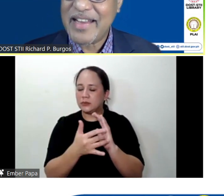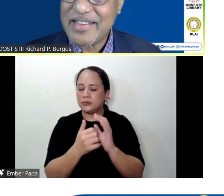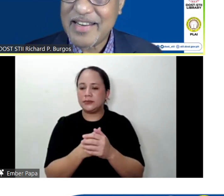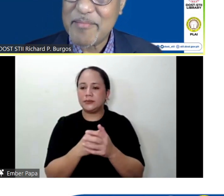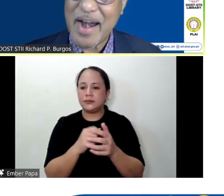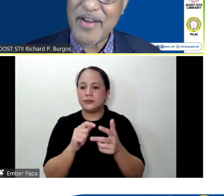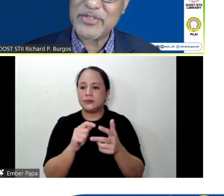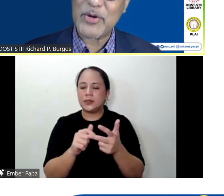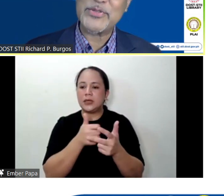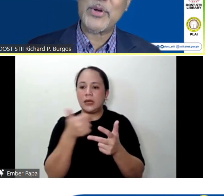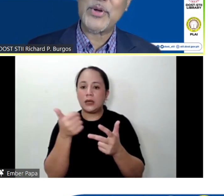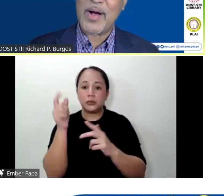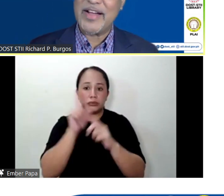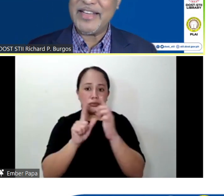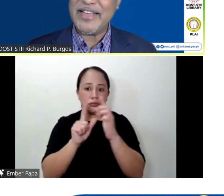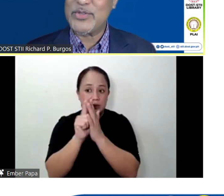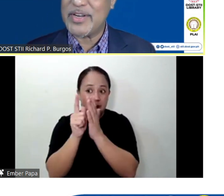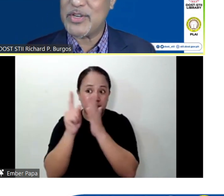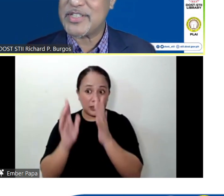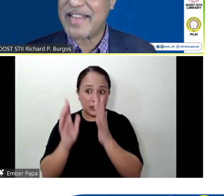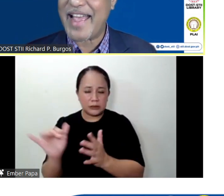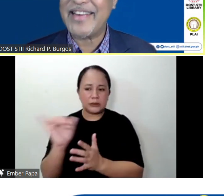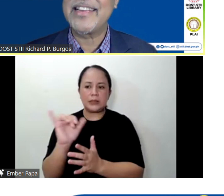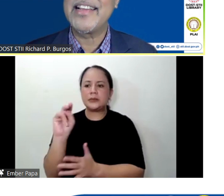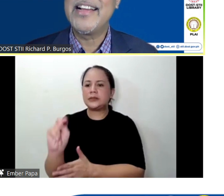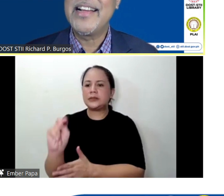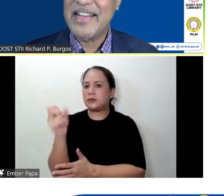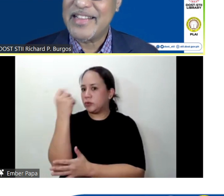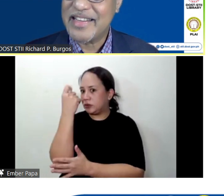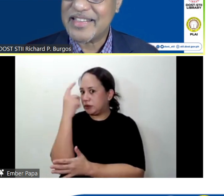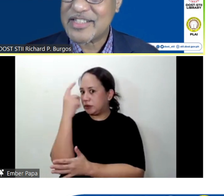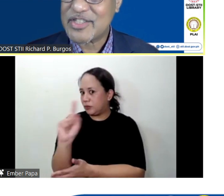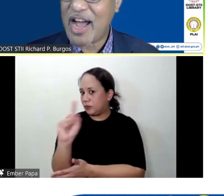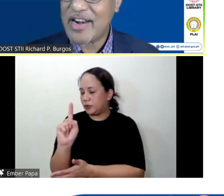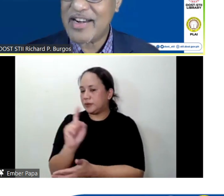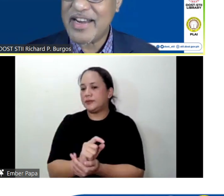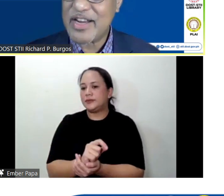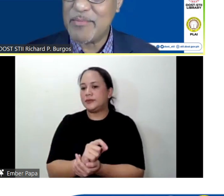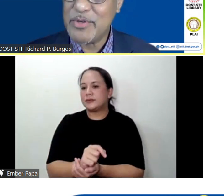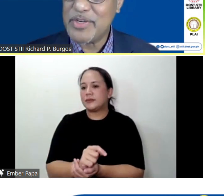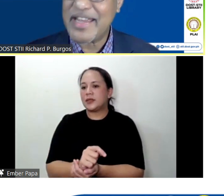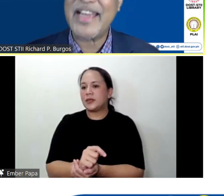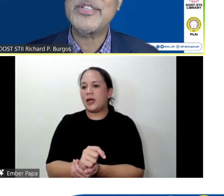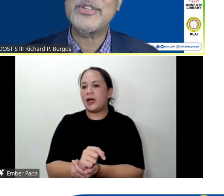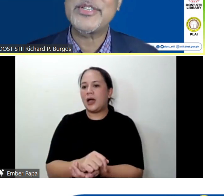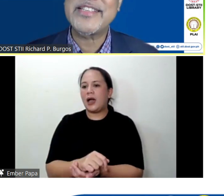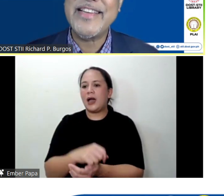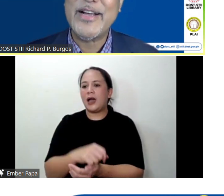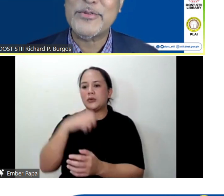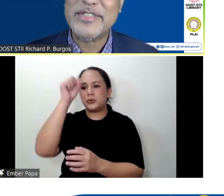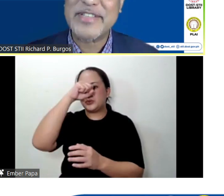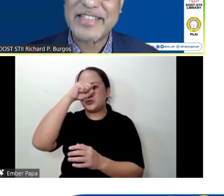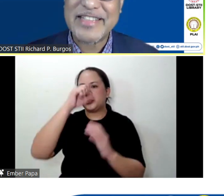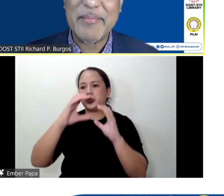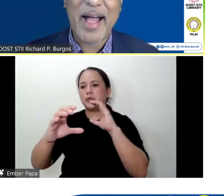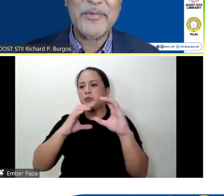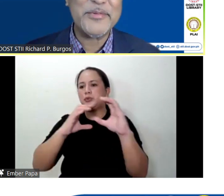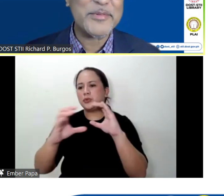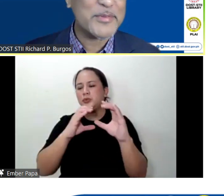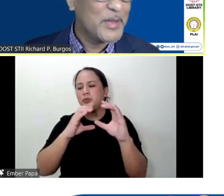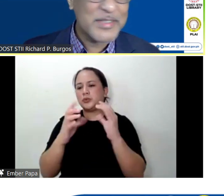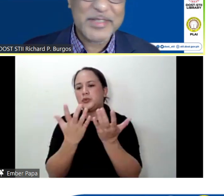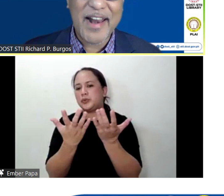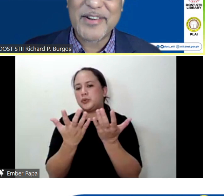And librarians also need to understand the scholarly communications ecosystem. How